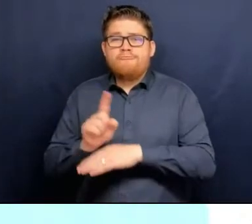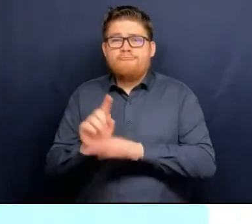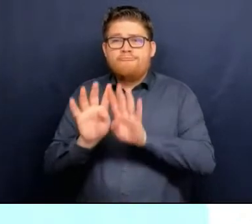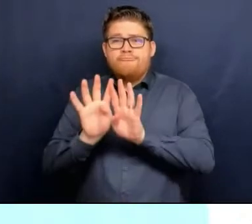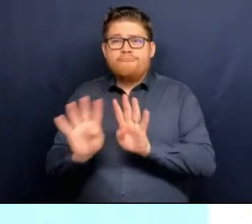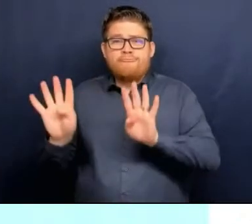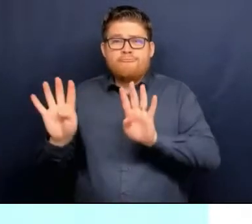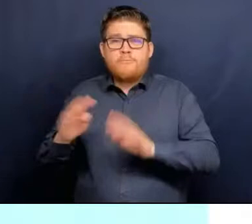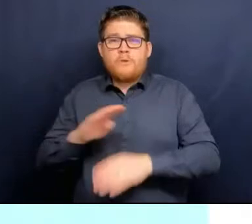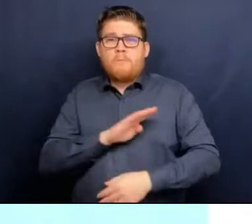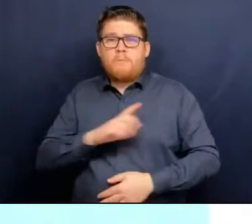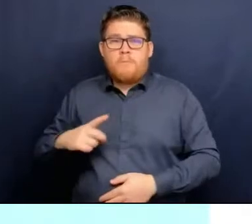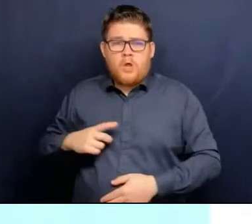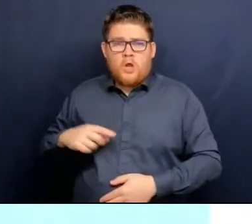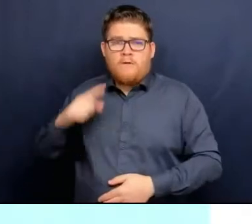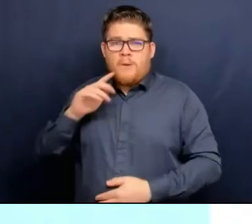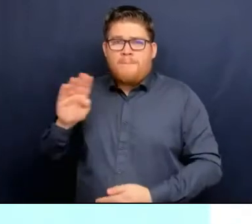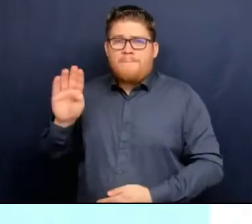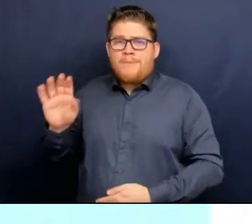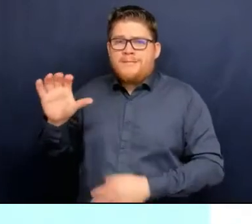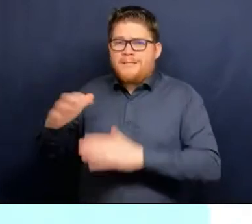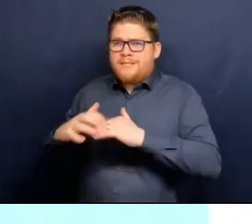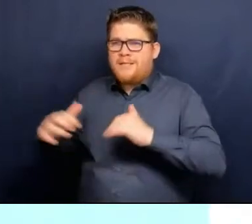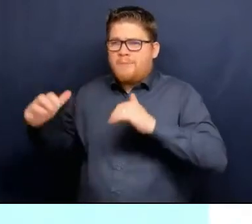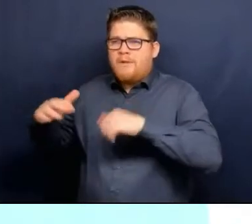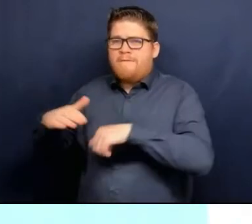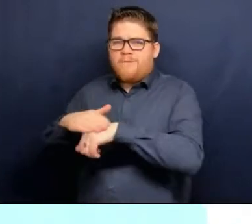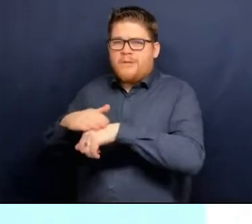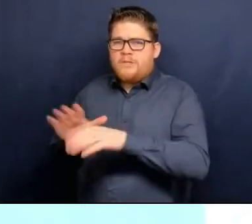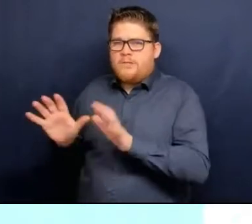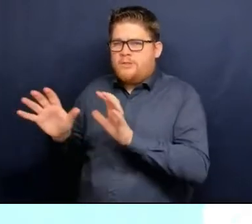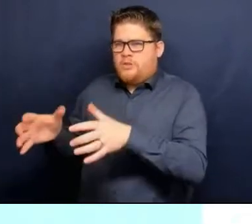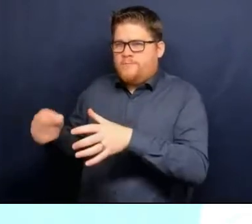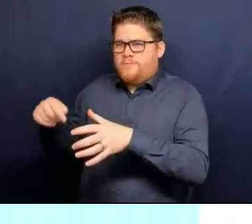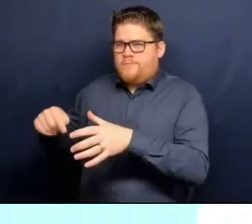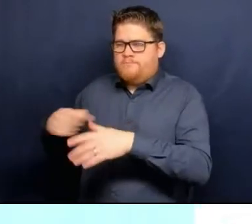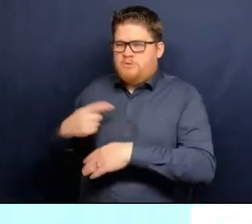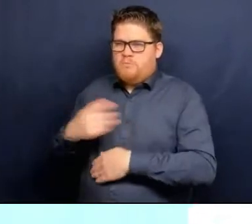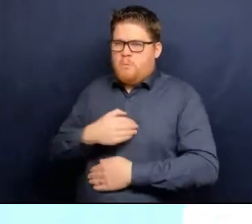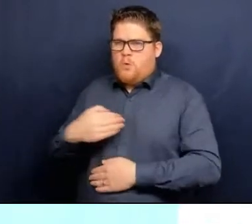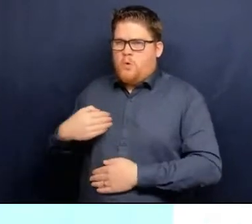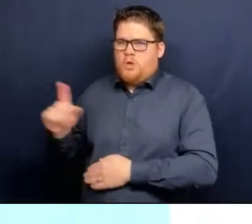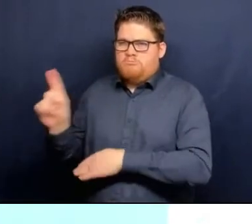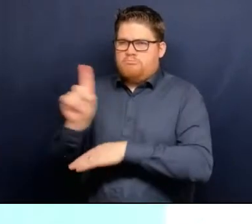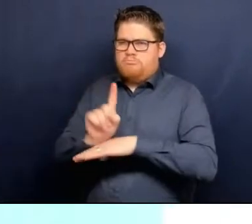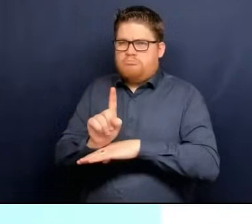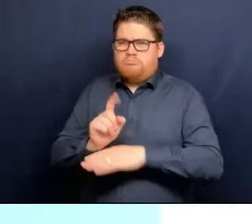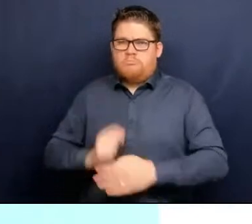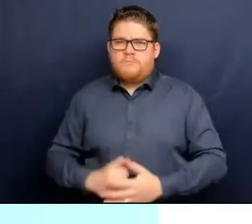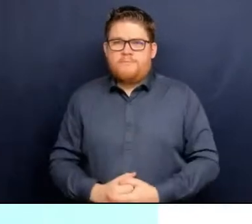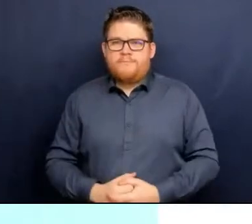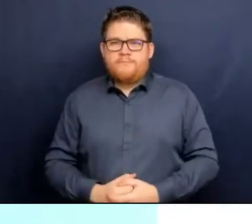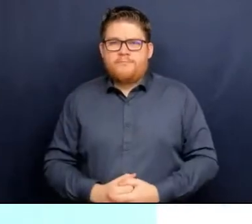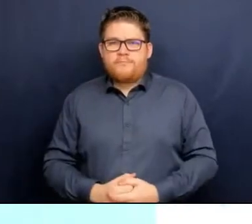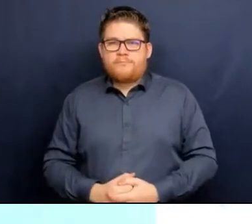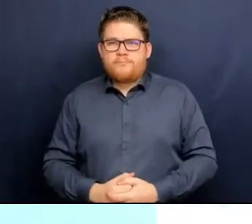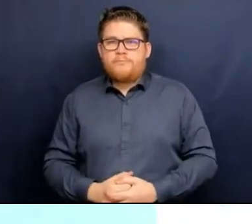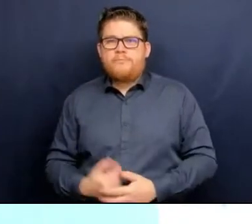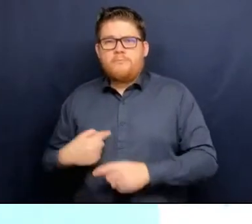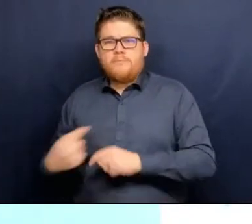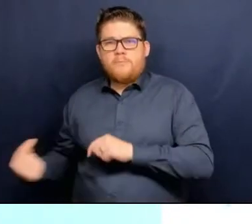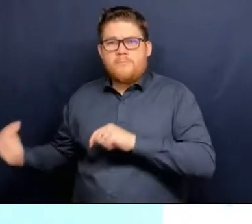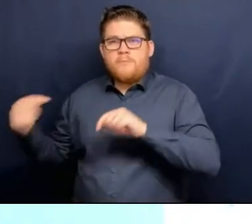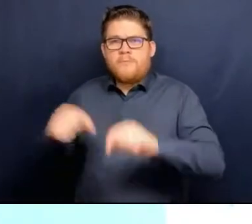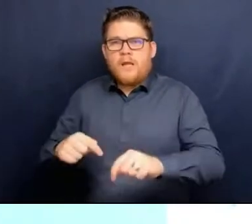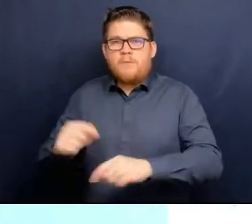representing Regional Chief Terry Teege. He couldn't make it and graciously asked me to stand in the spot, and it's honored to be here. You